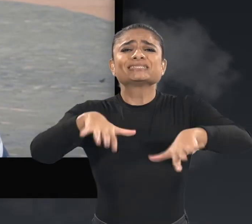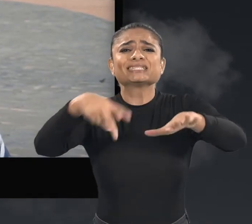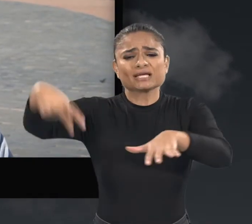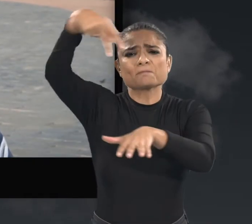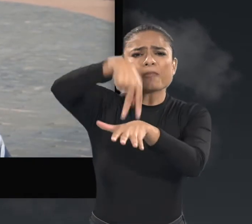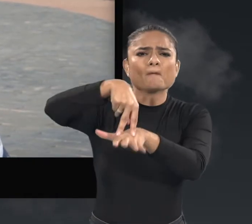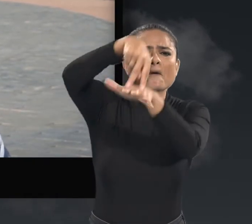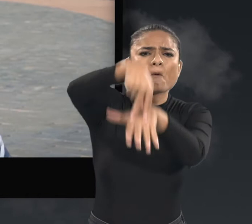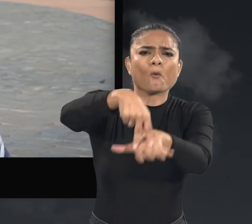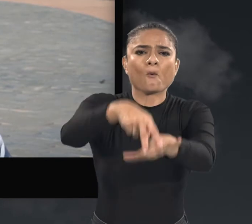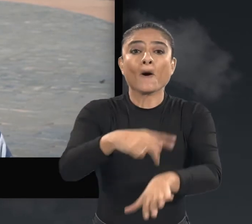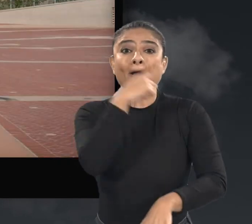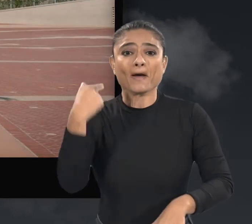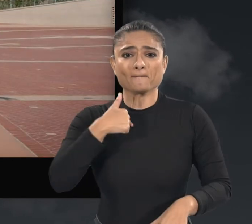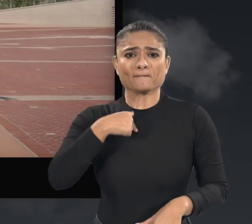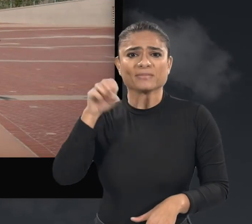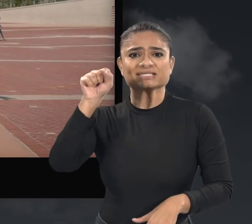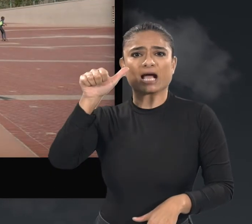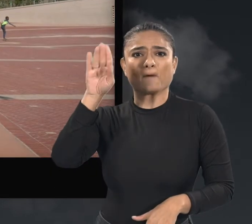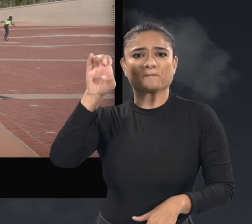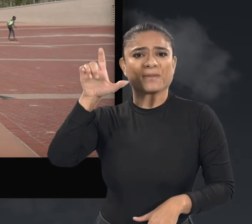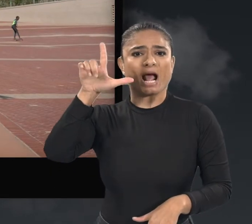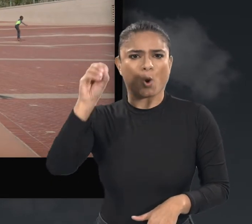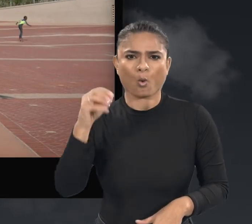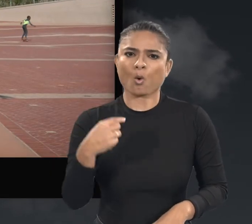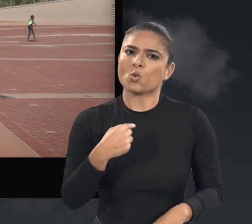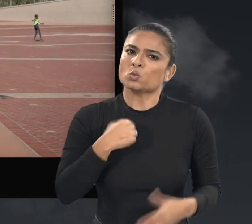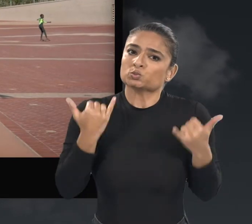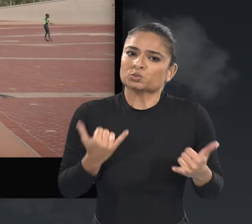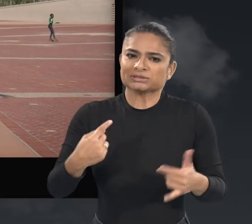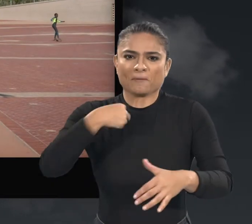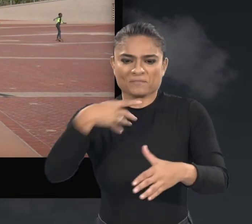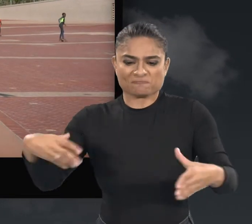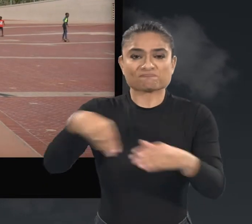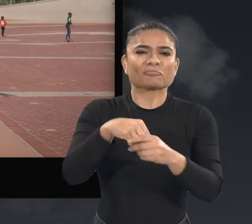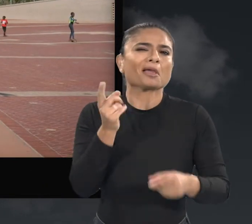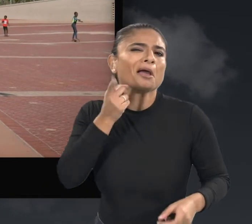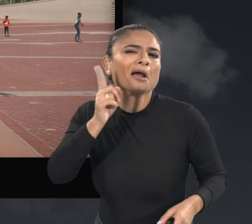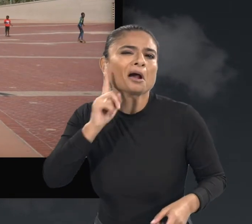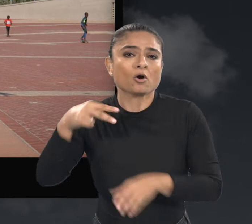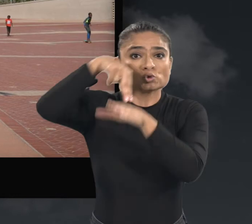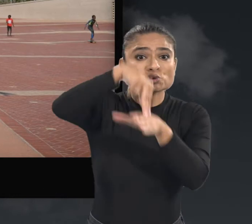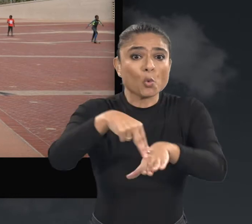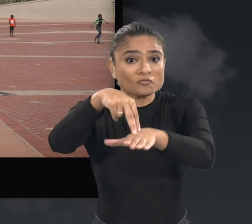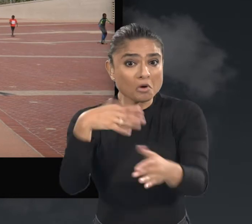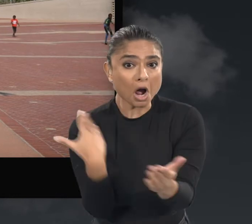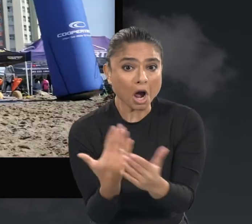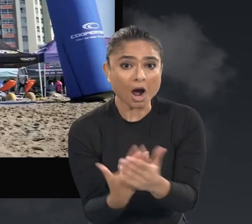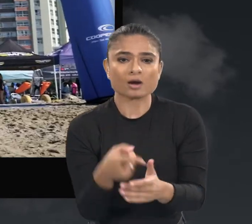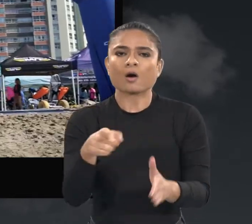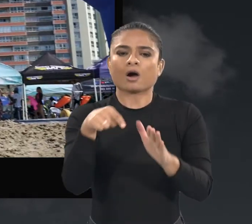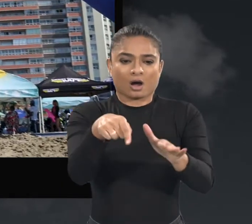be one with the ocean. Igama lami nguSabelo Ngene. Namhlanje nje ngidlala i-adaptive